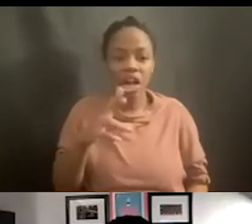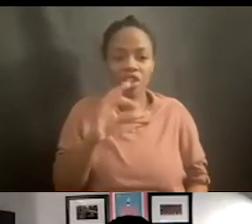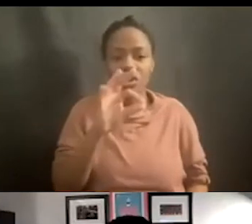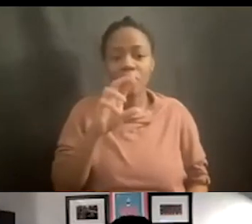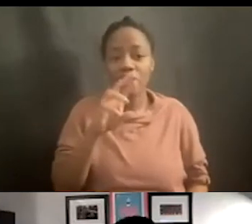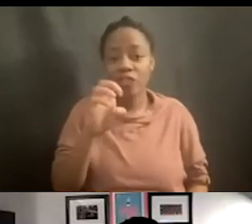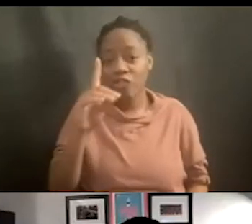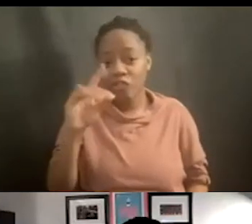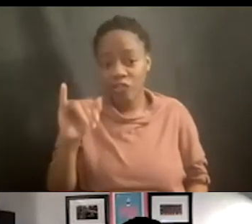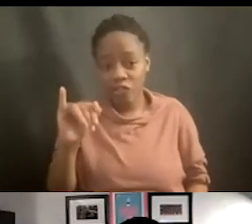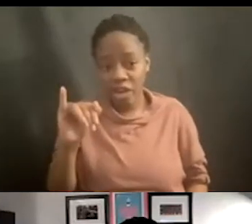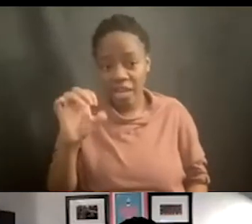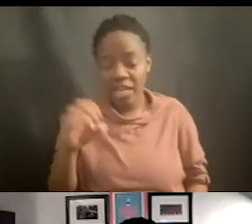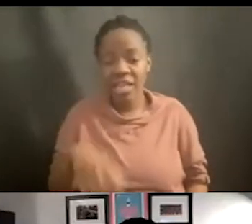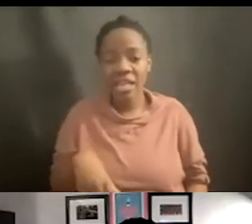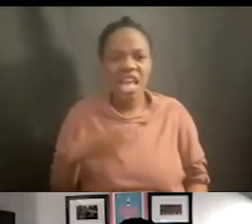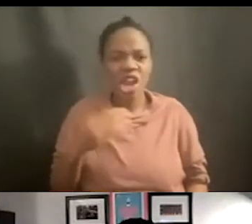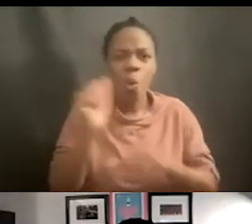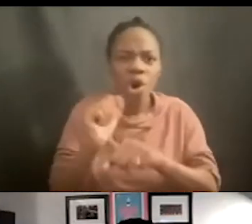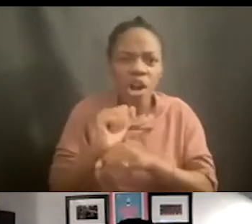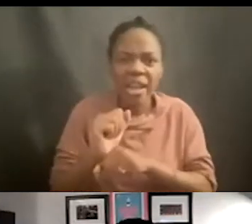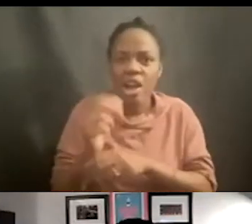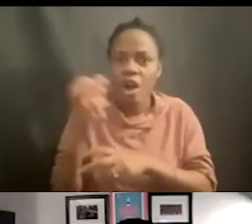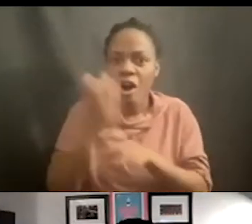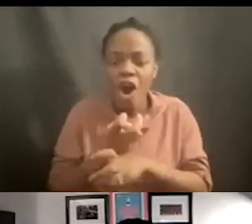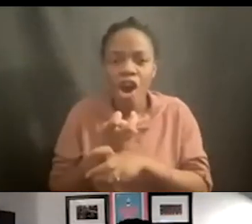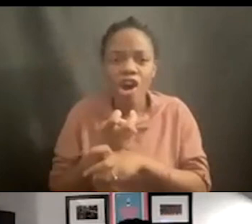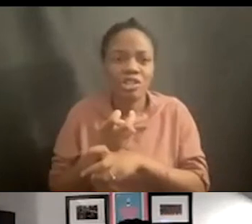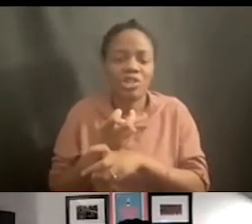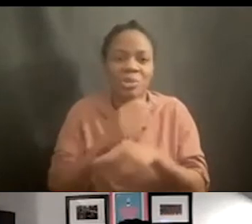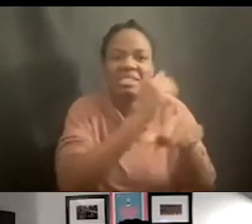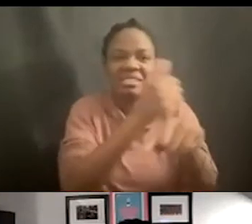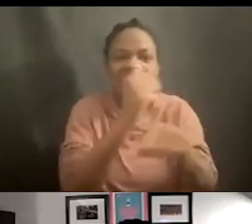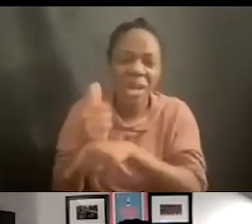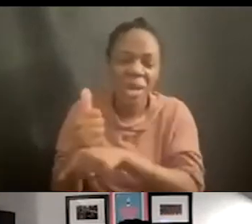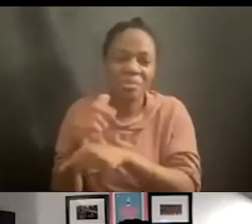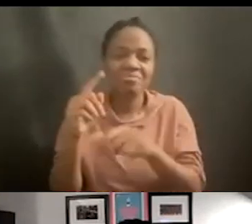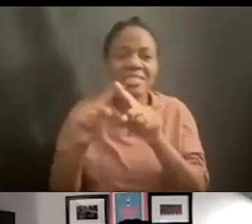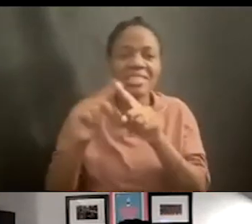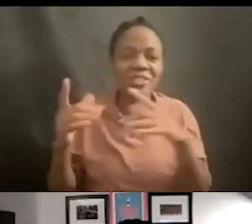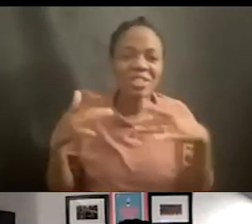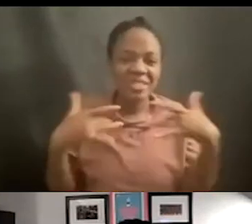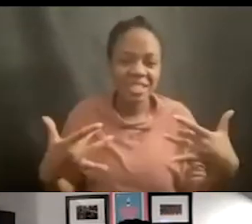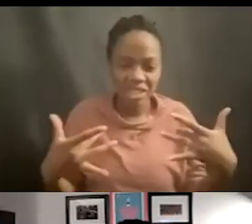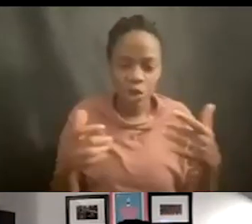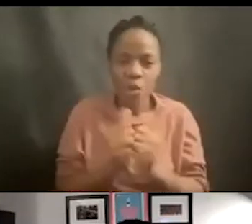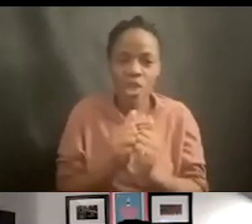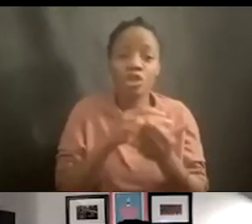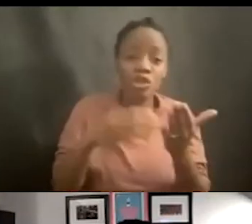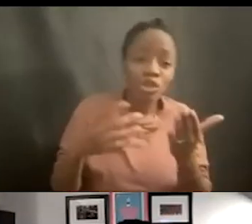Sanchez, for working so hard to pull these things together with our students and your colleagues, and building